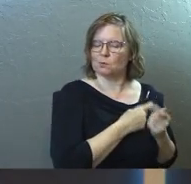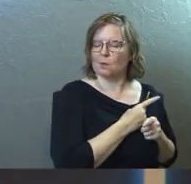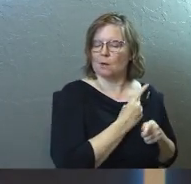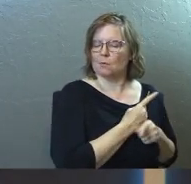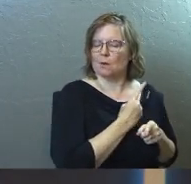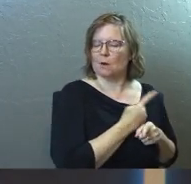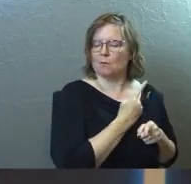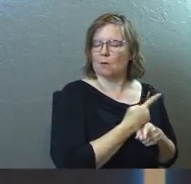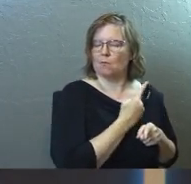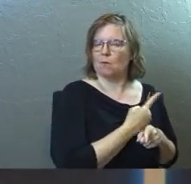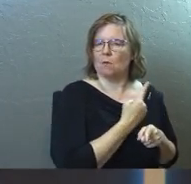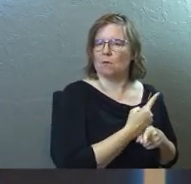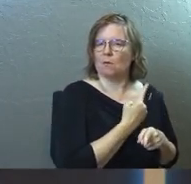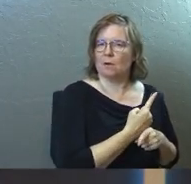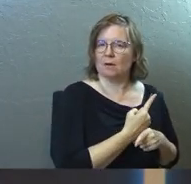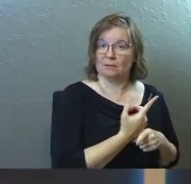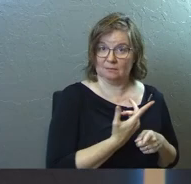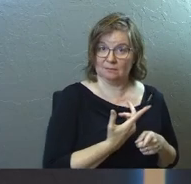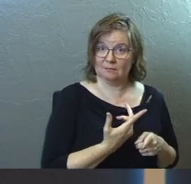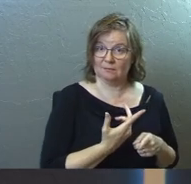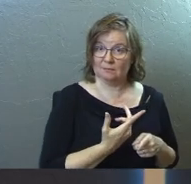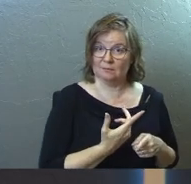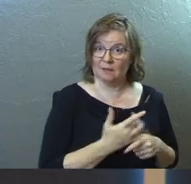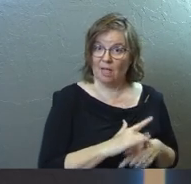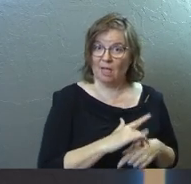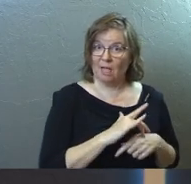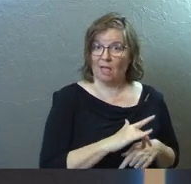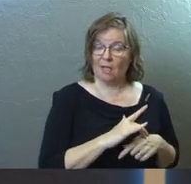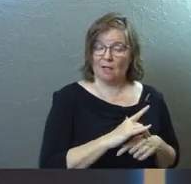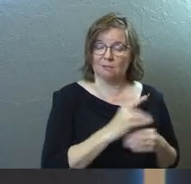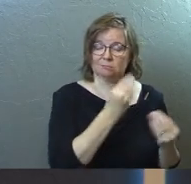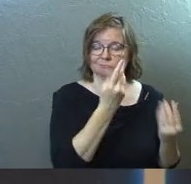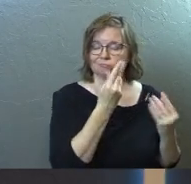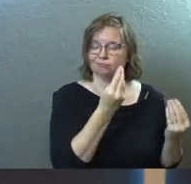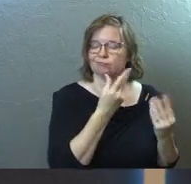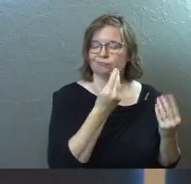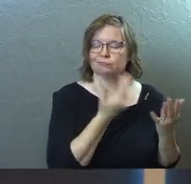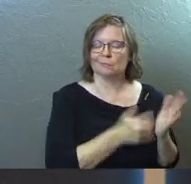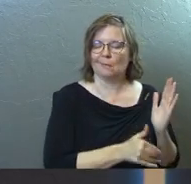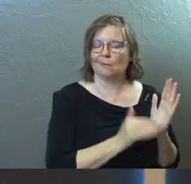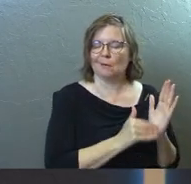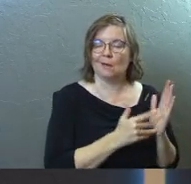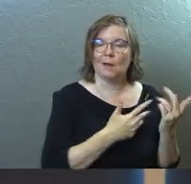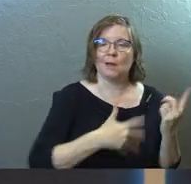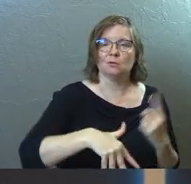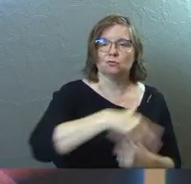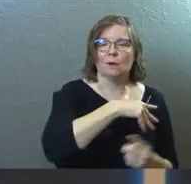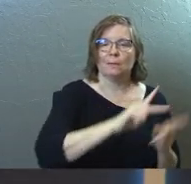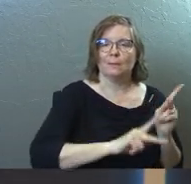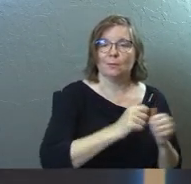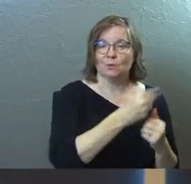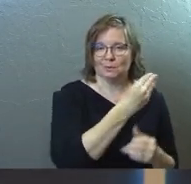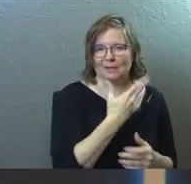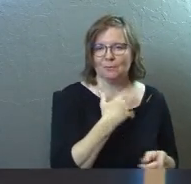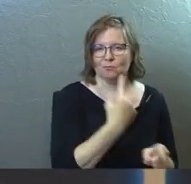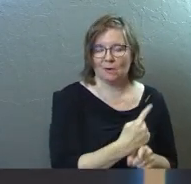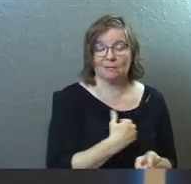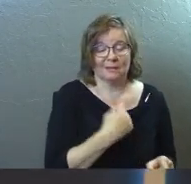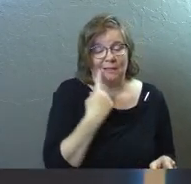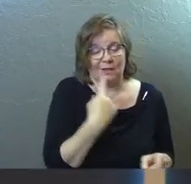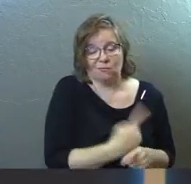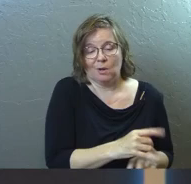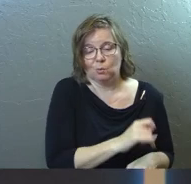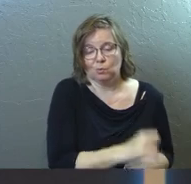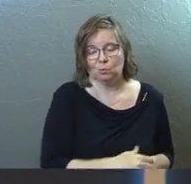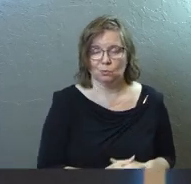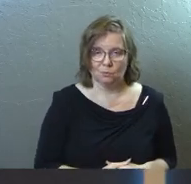I'm right, I'm right, I'm right, I'm right, right? I just want it echoed. I want to hear it all over and over again. So I'm going to surround myself with people who tell me you're right, because I think that's